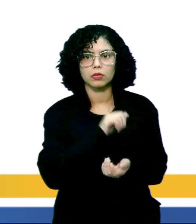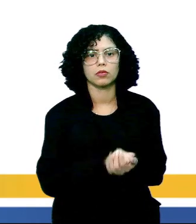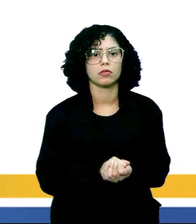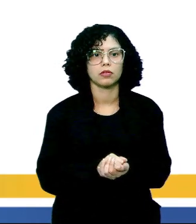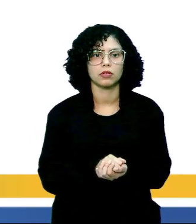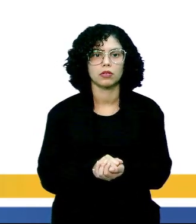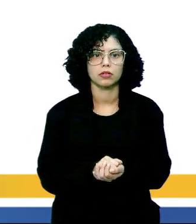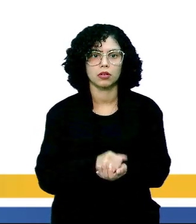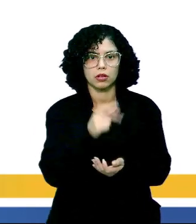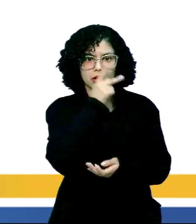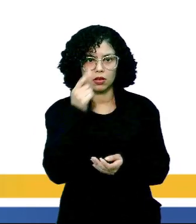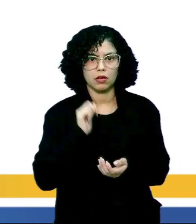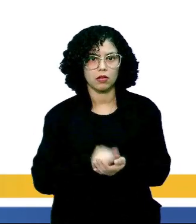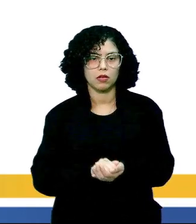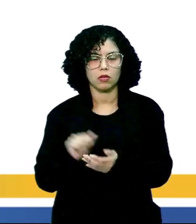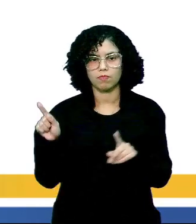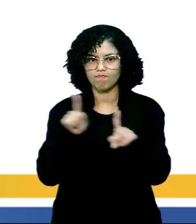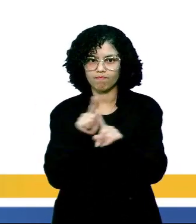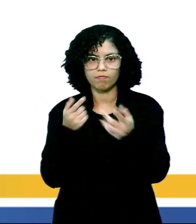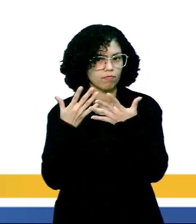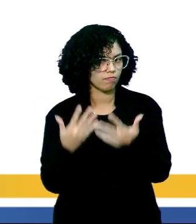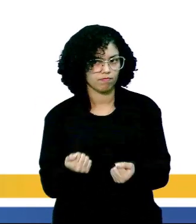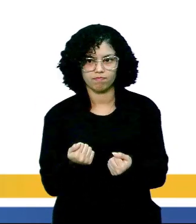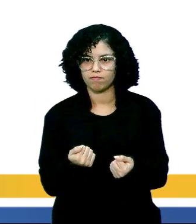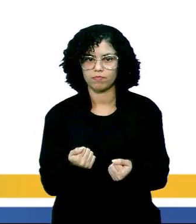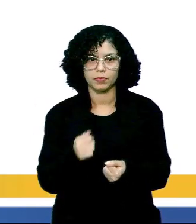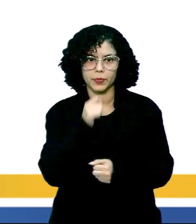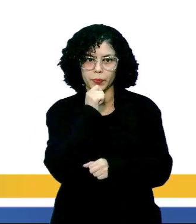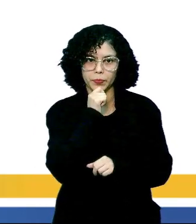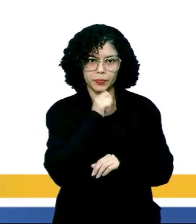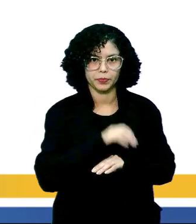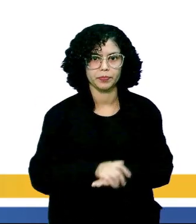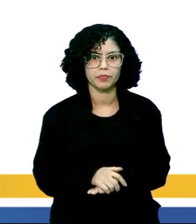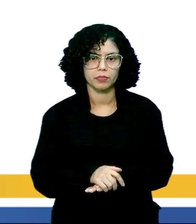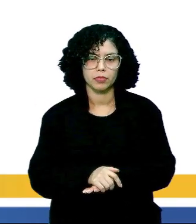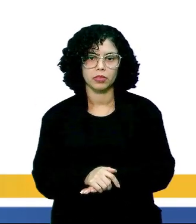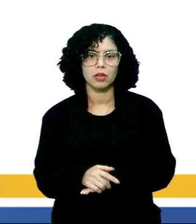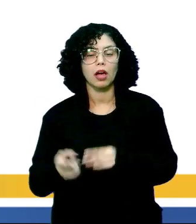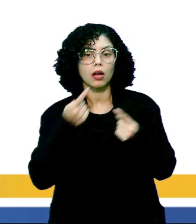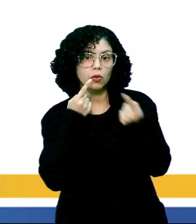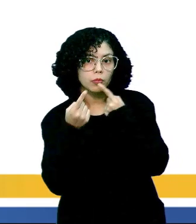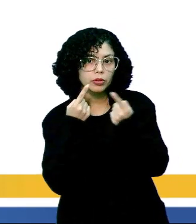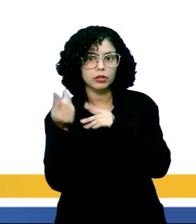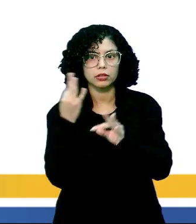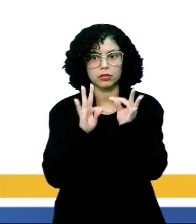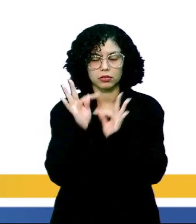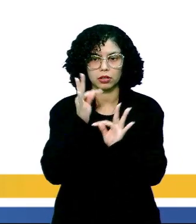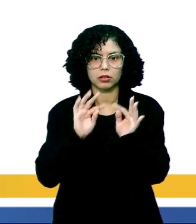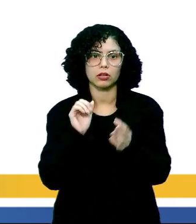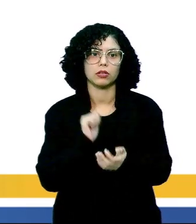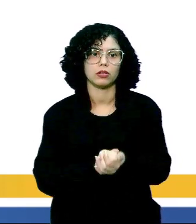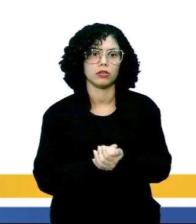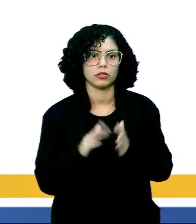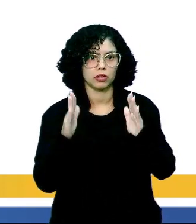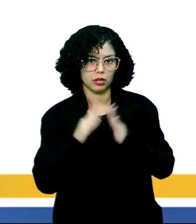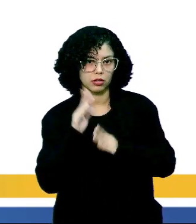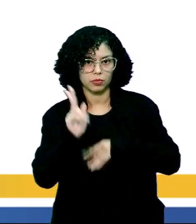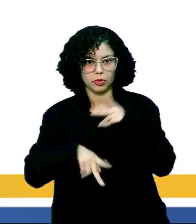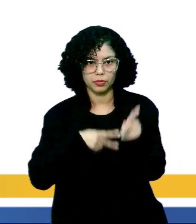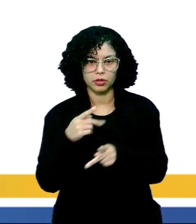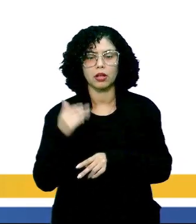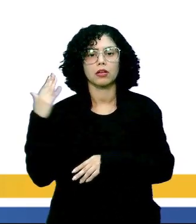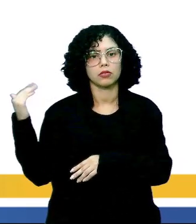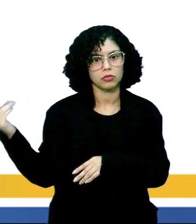walking around talking to people who aren't there. Whenever a new communications technology